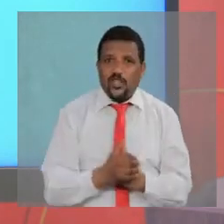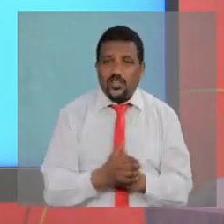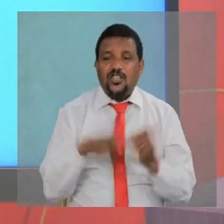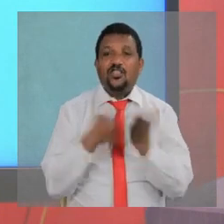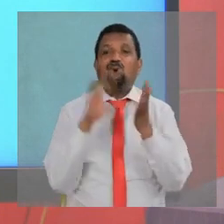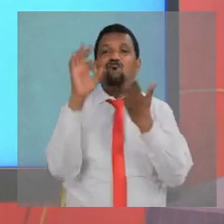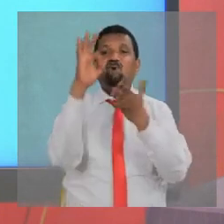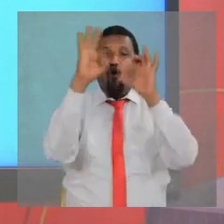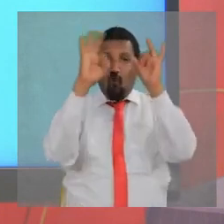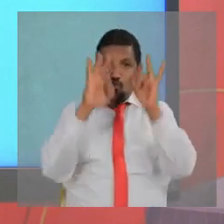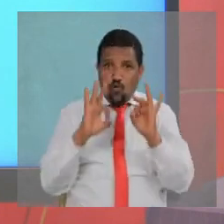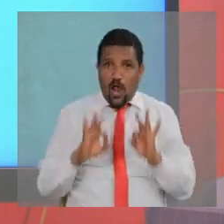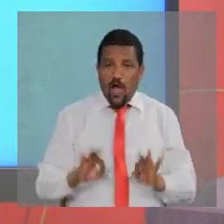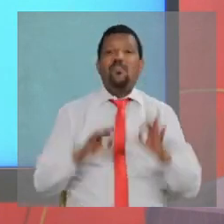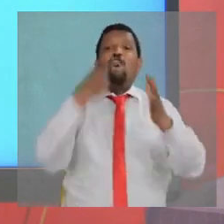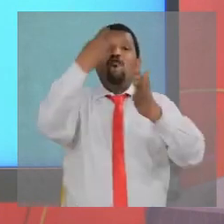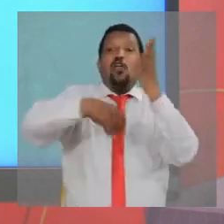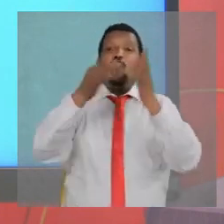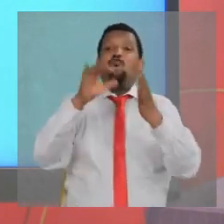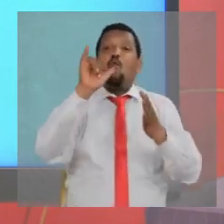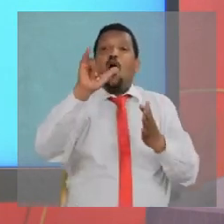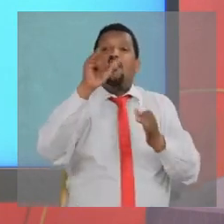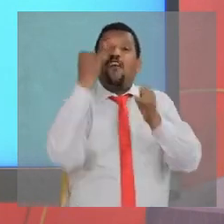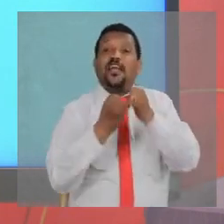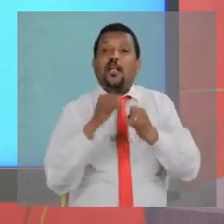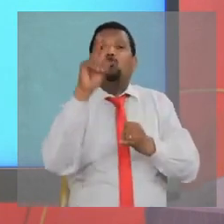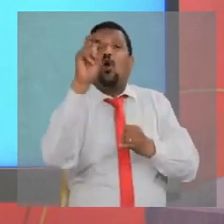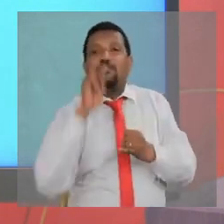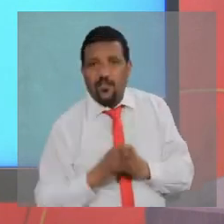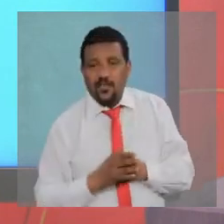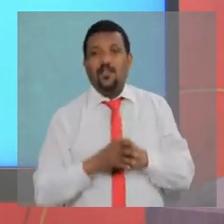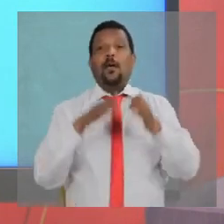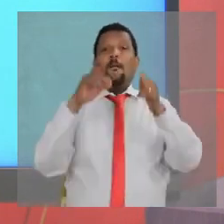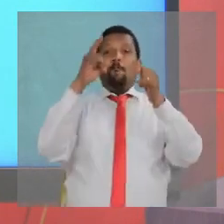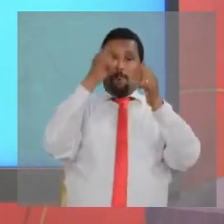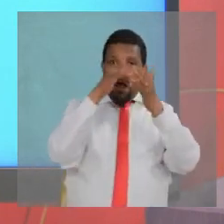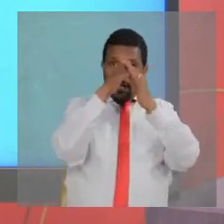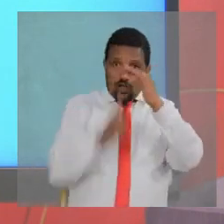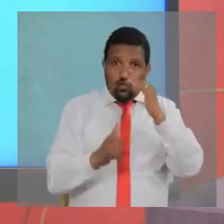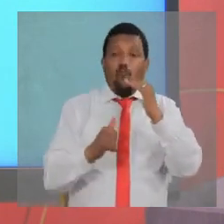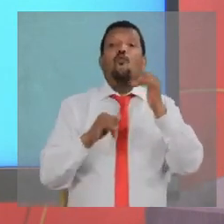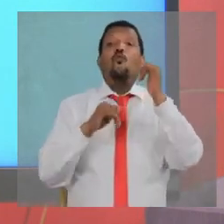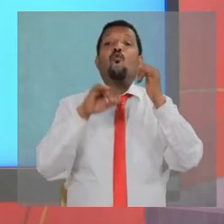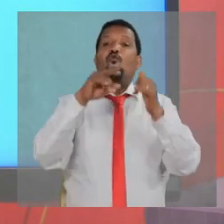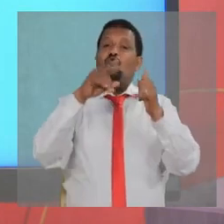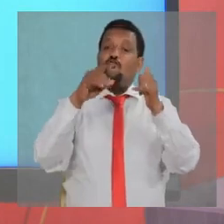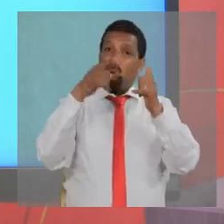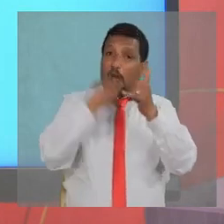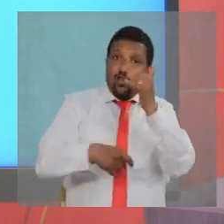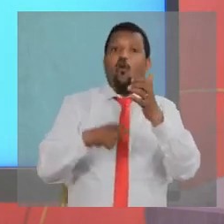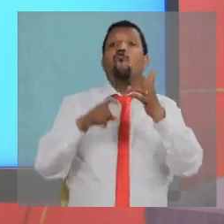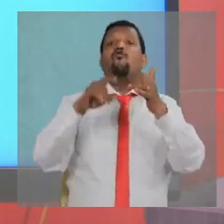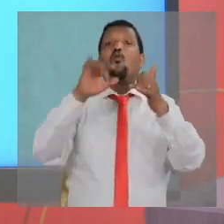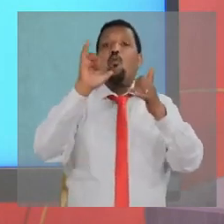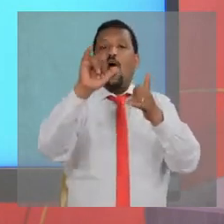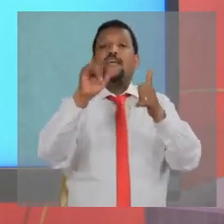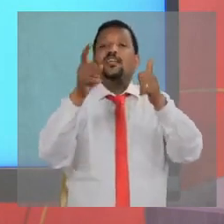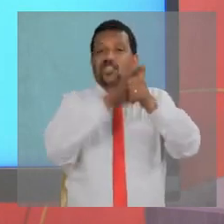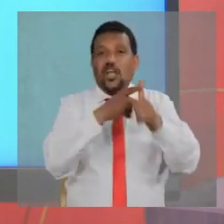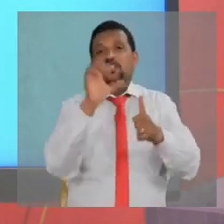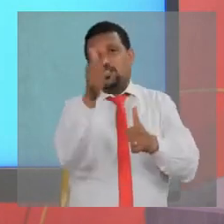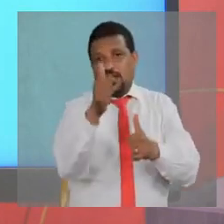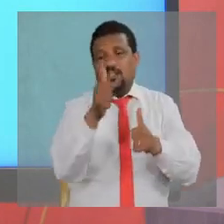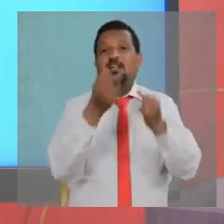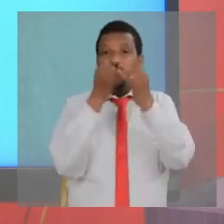this formula, the value of y final is 20 minus the value of y initial is 10 divided by the value of